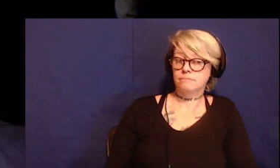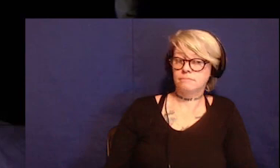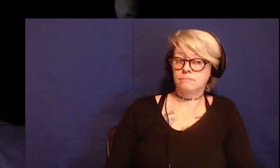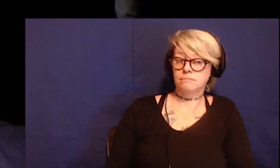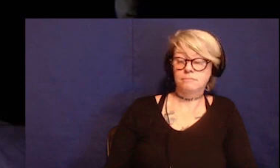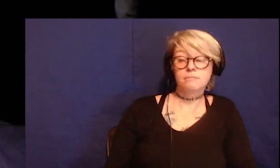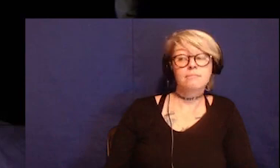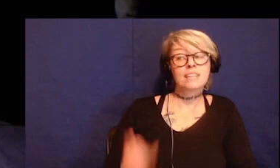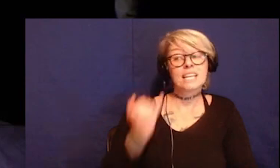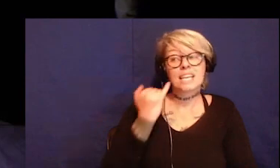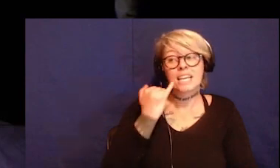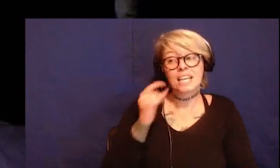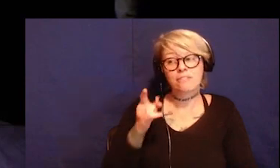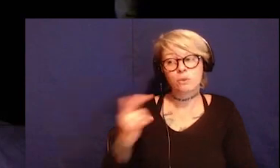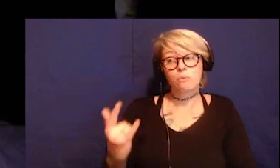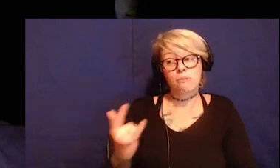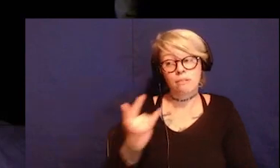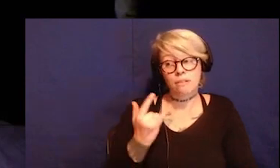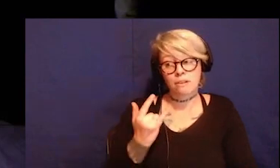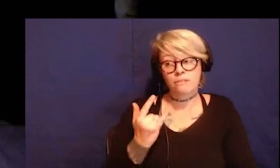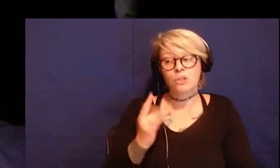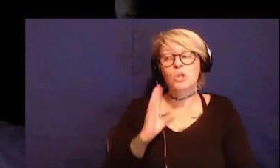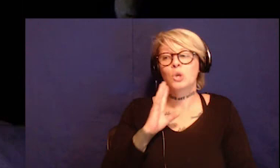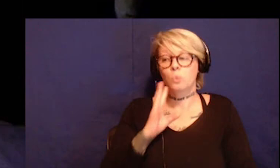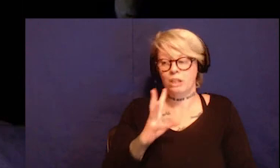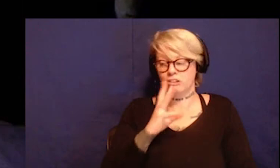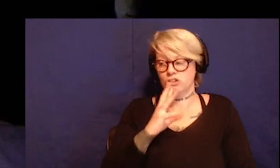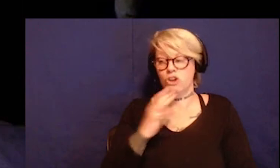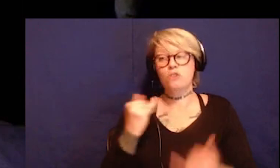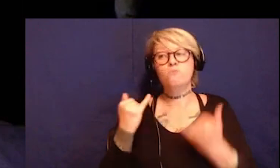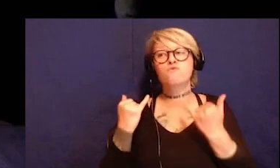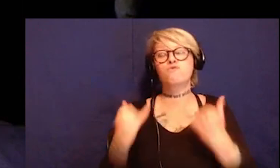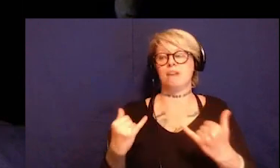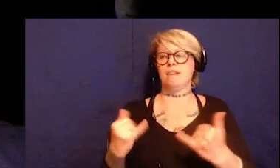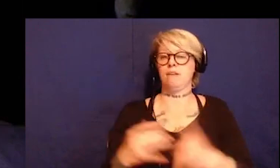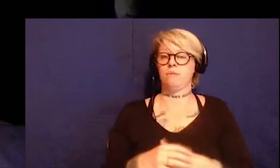If you love me, you'll start talking right now.